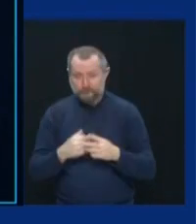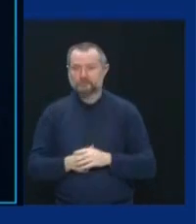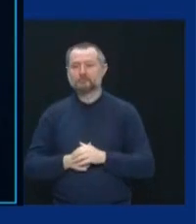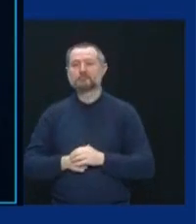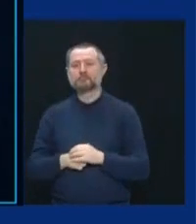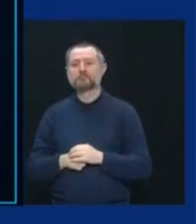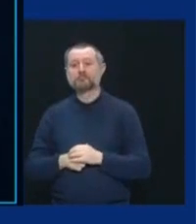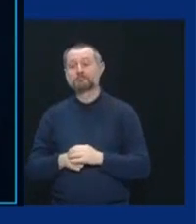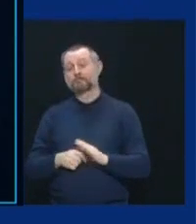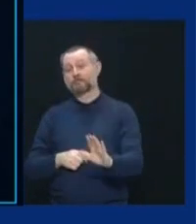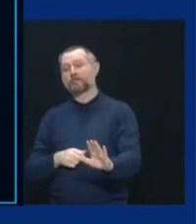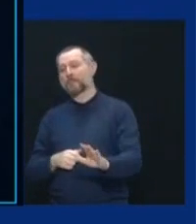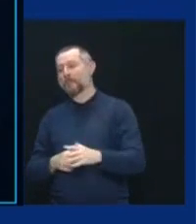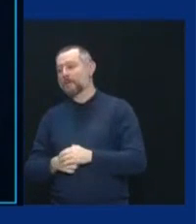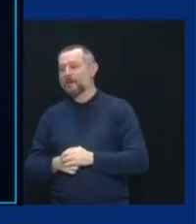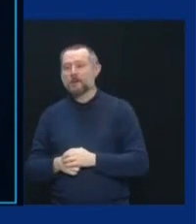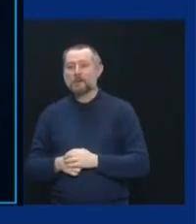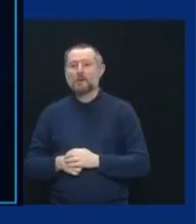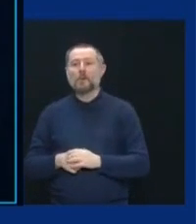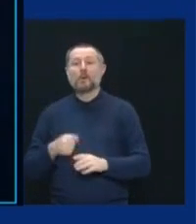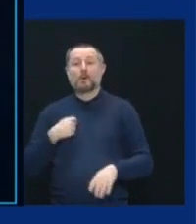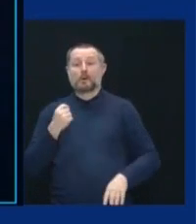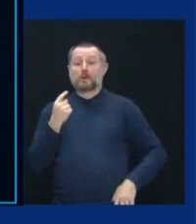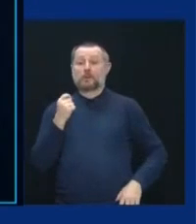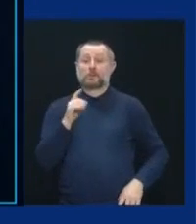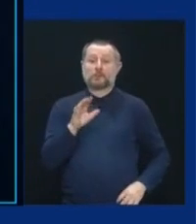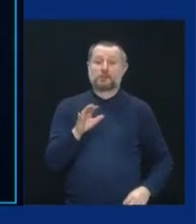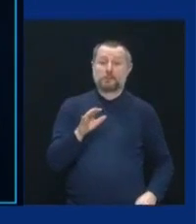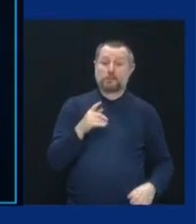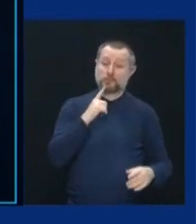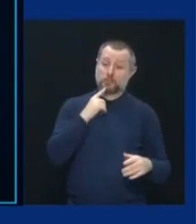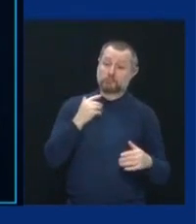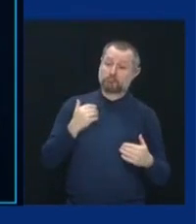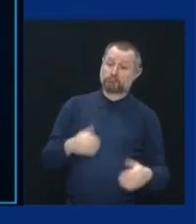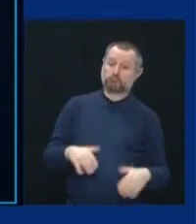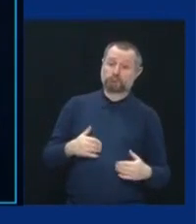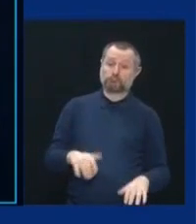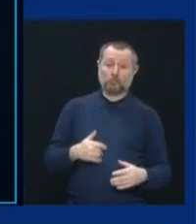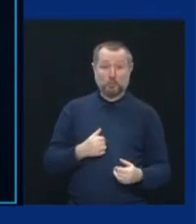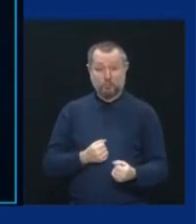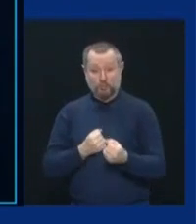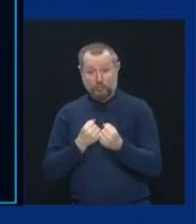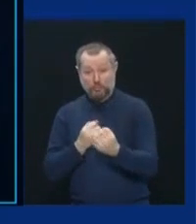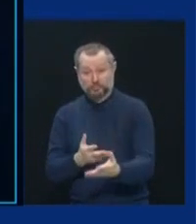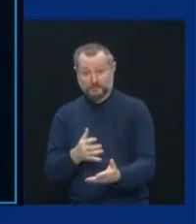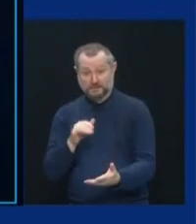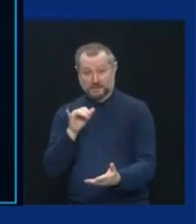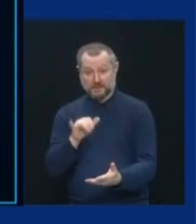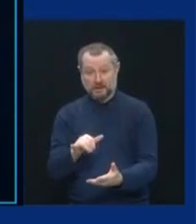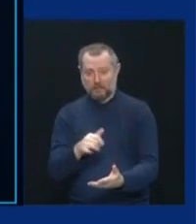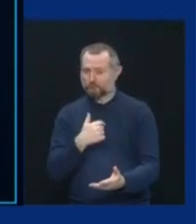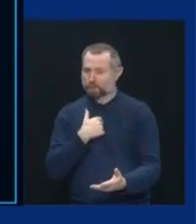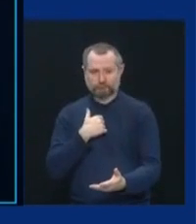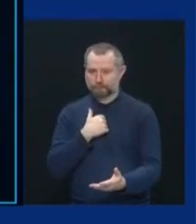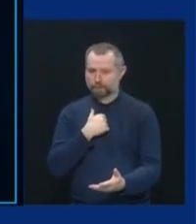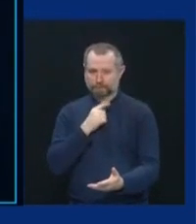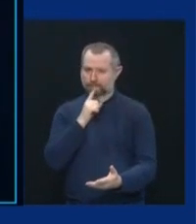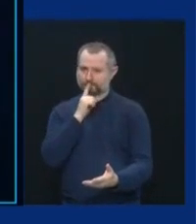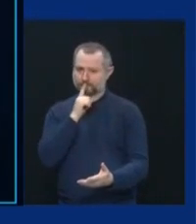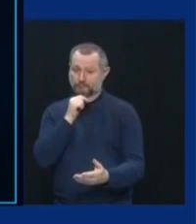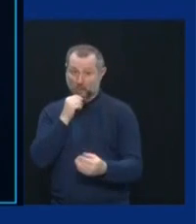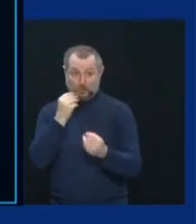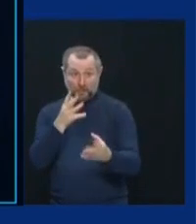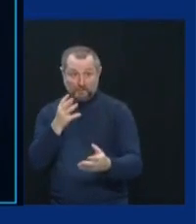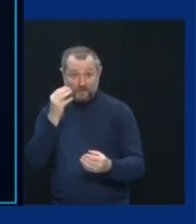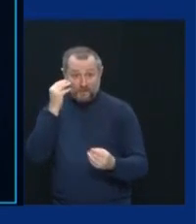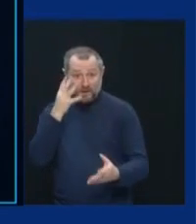But the void we created by not providing information